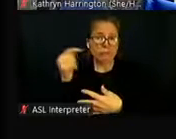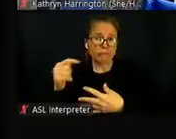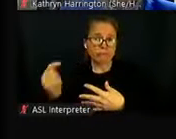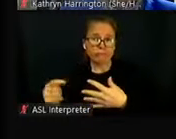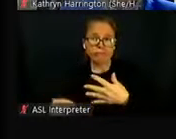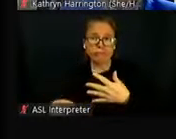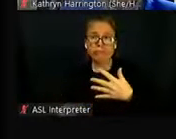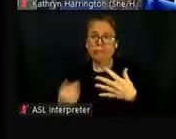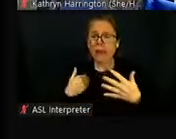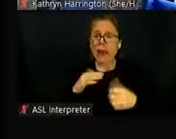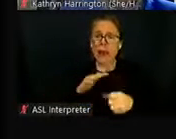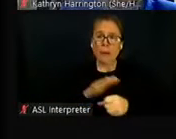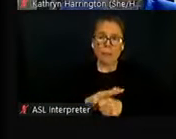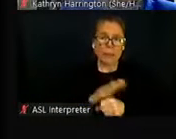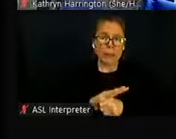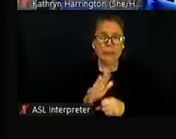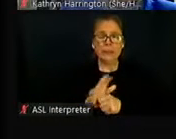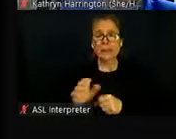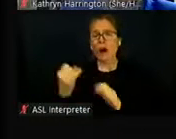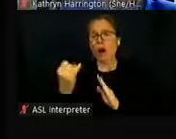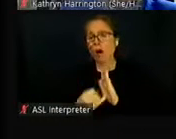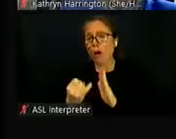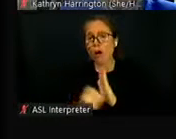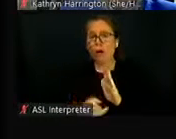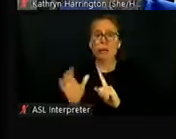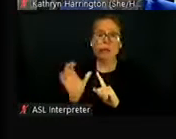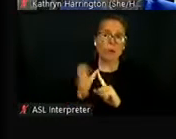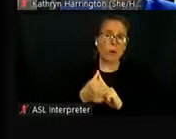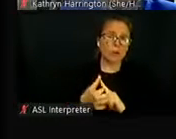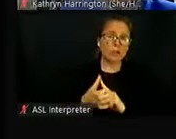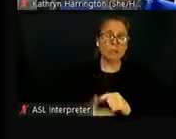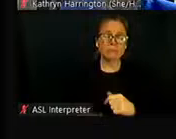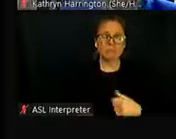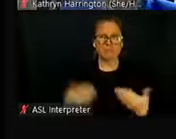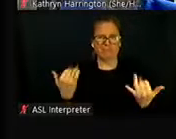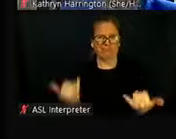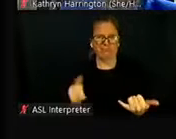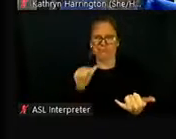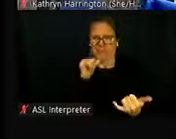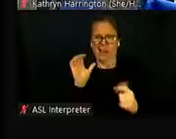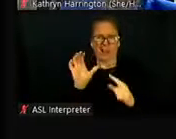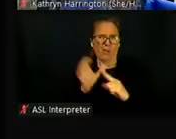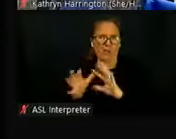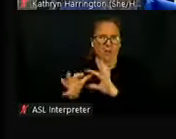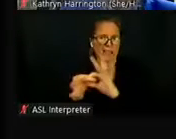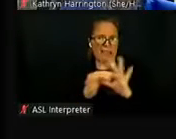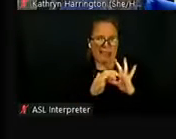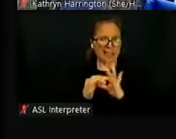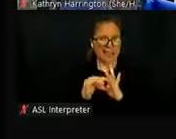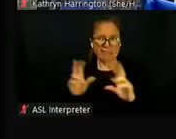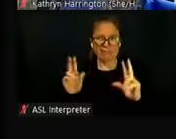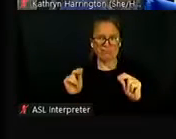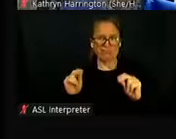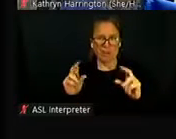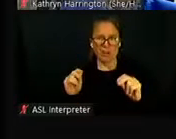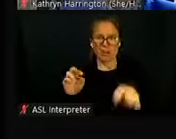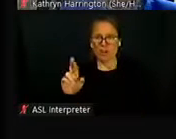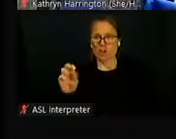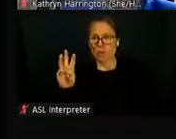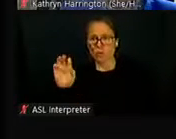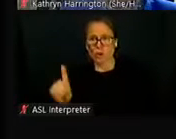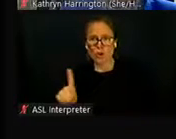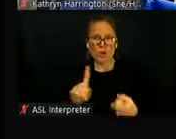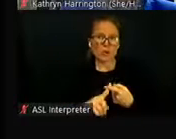where there's arts and culture. We don't have a culture where we are connected. Sherwood to Gaston to Banks